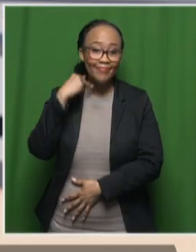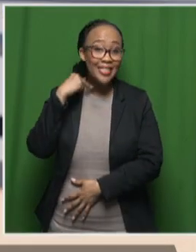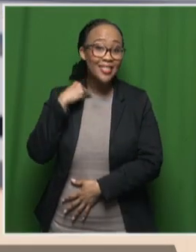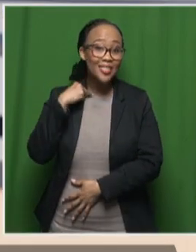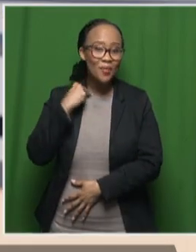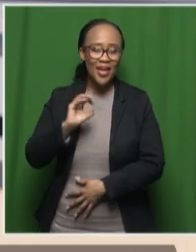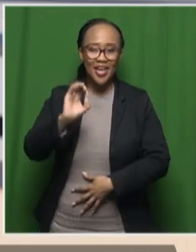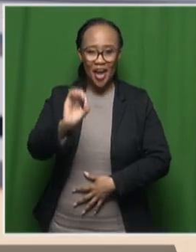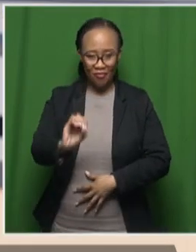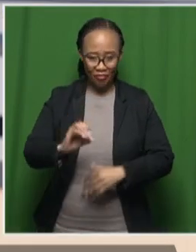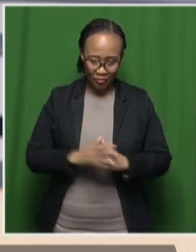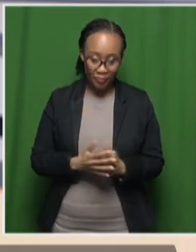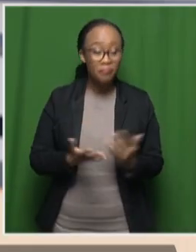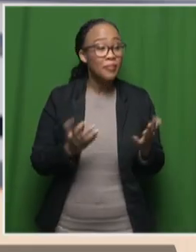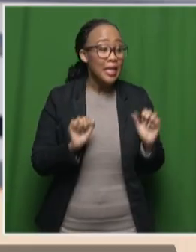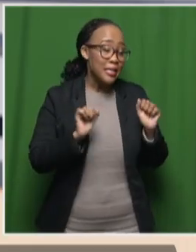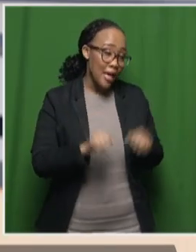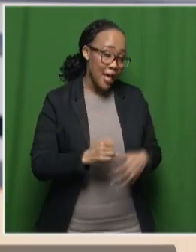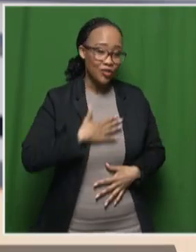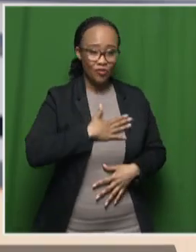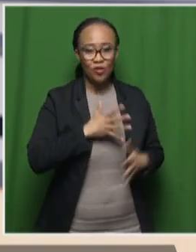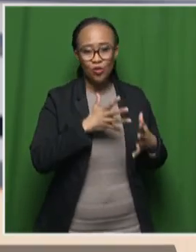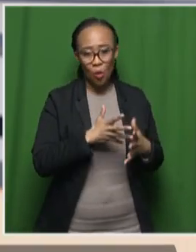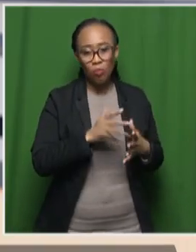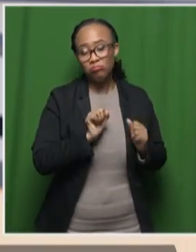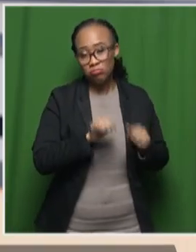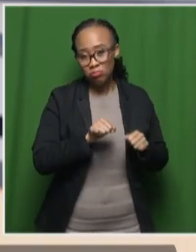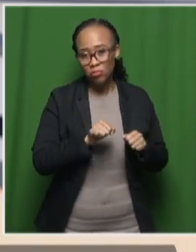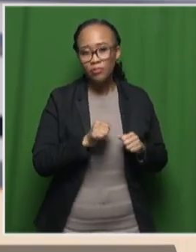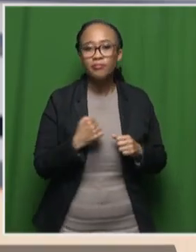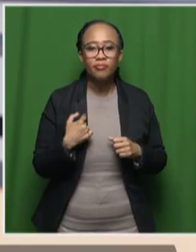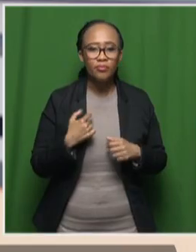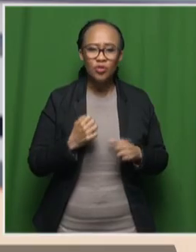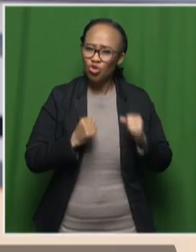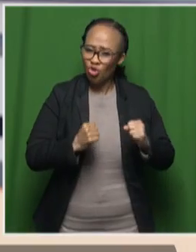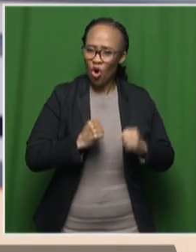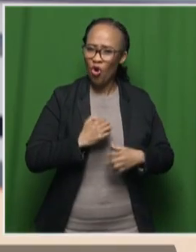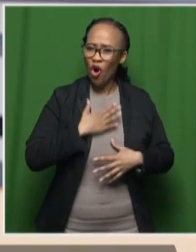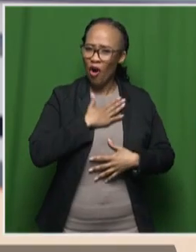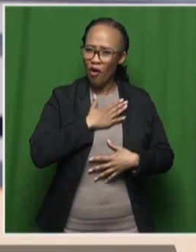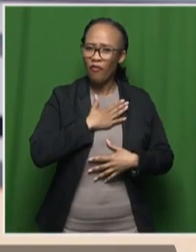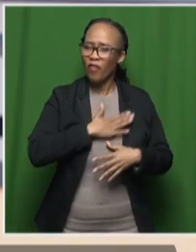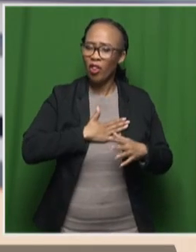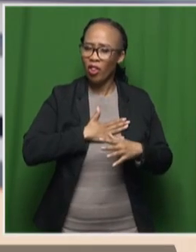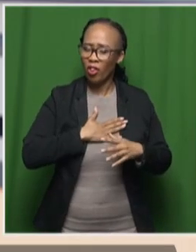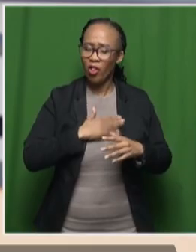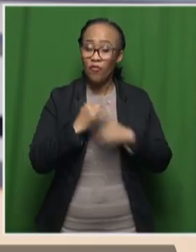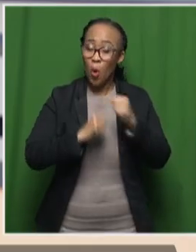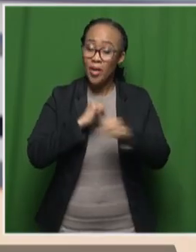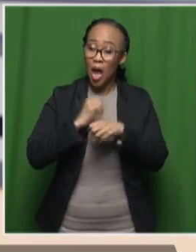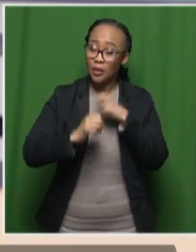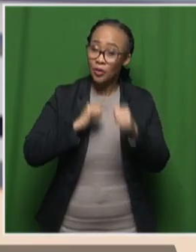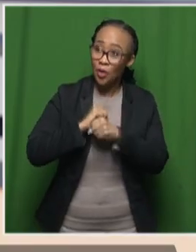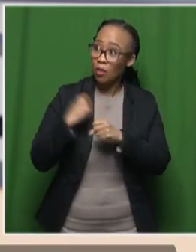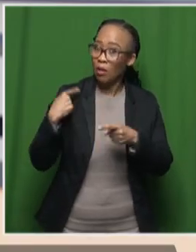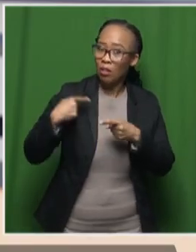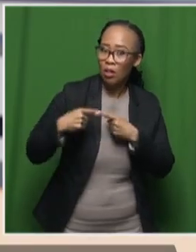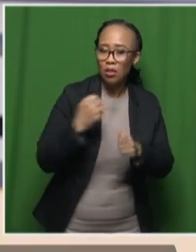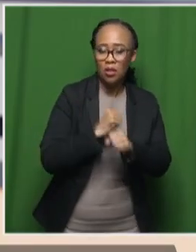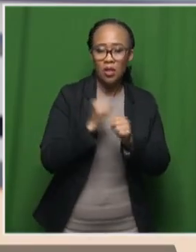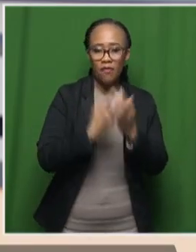look at that, but what a strong field. I mean, they were saying that there hasn't been a strong field like this in so many years, that all of them